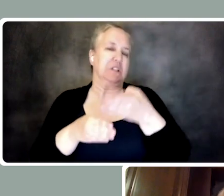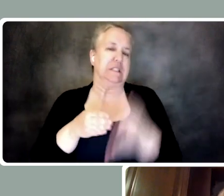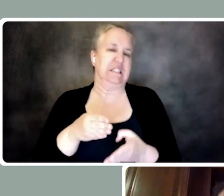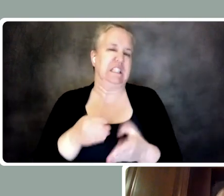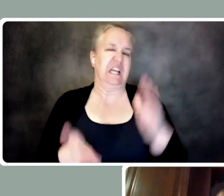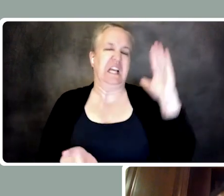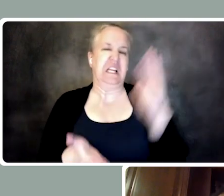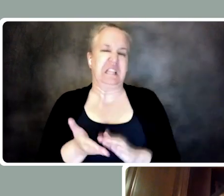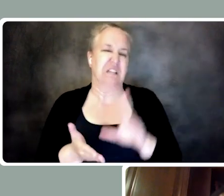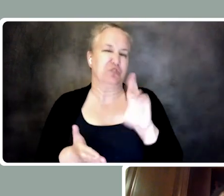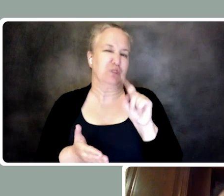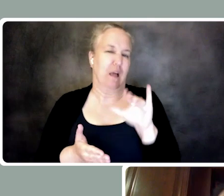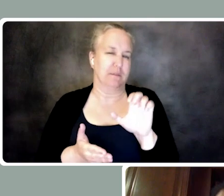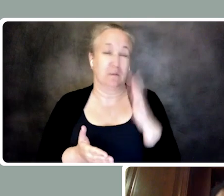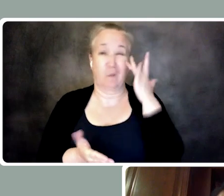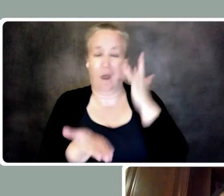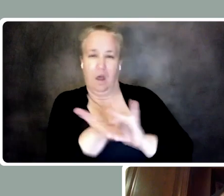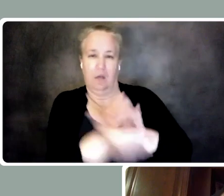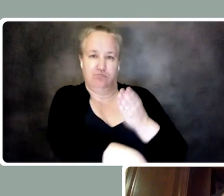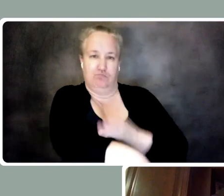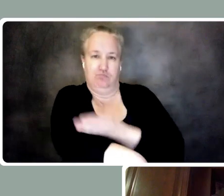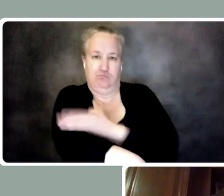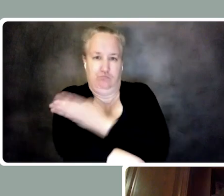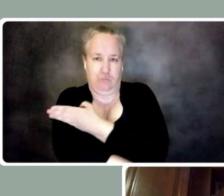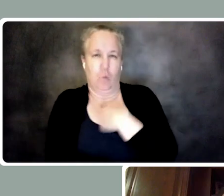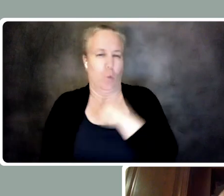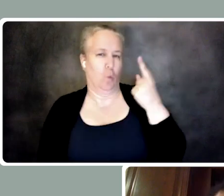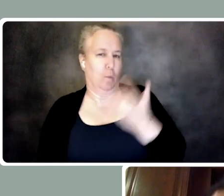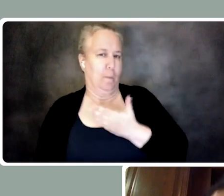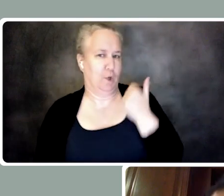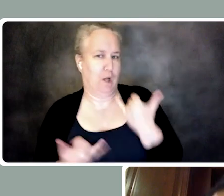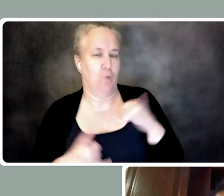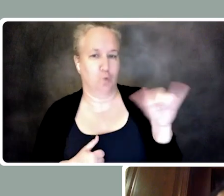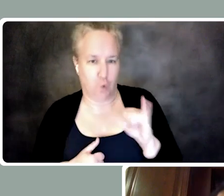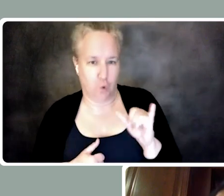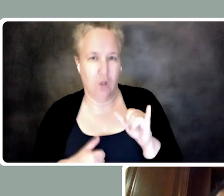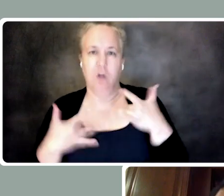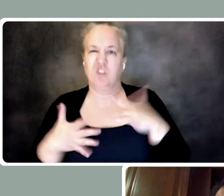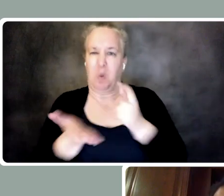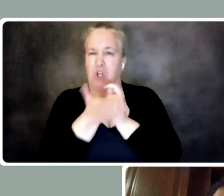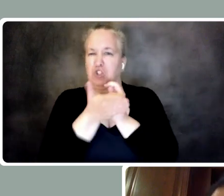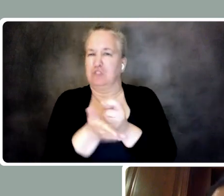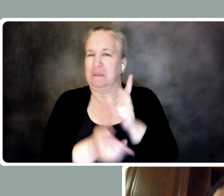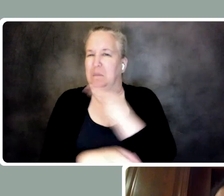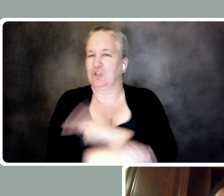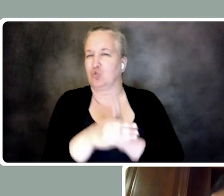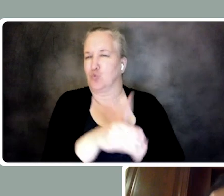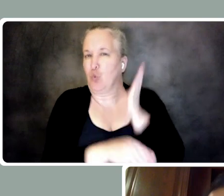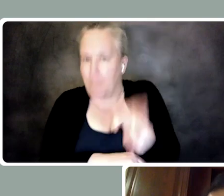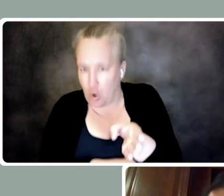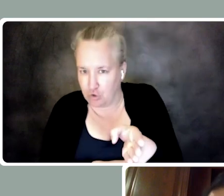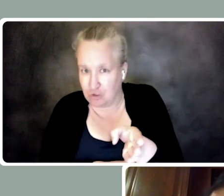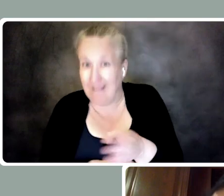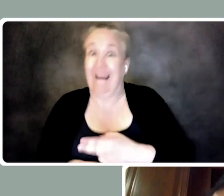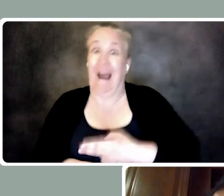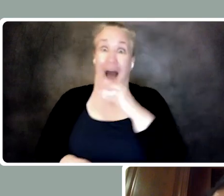drugs are getting better. We have better understanding. We try to avoid over-treating patients and we try to judiciously treat the higher risk